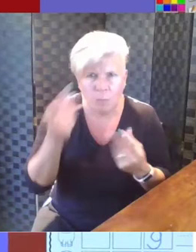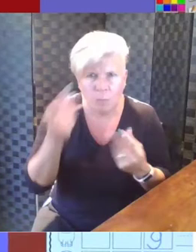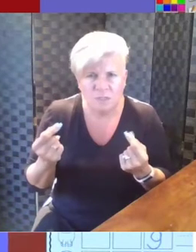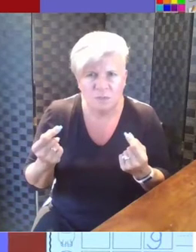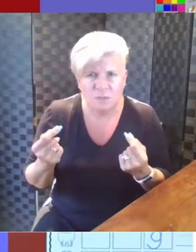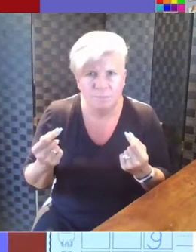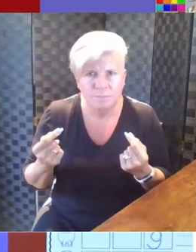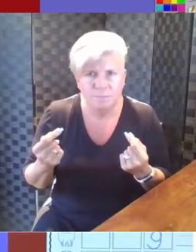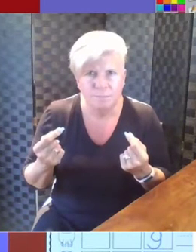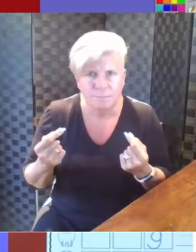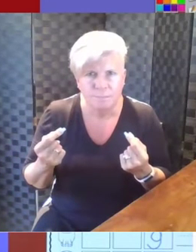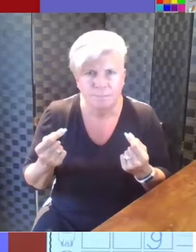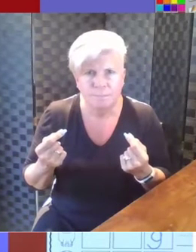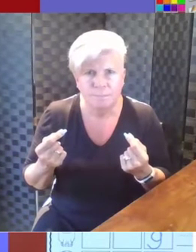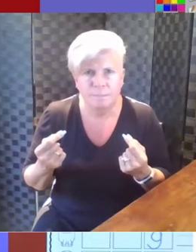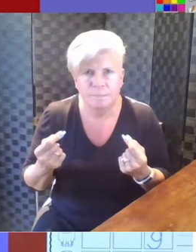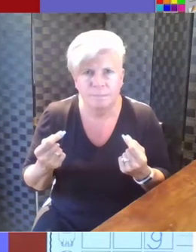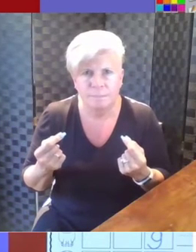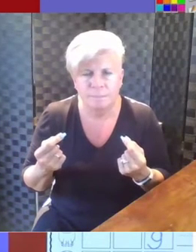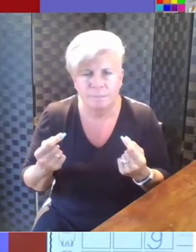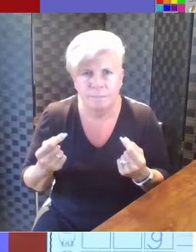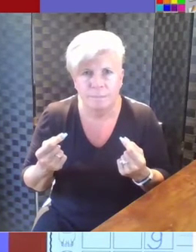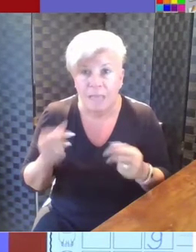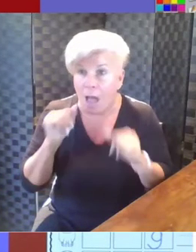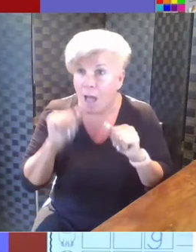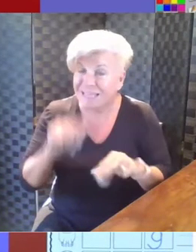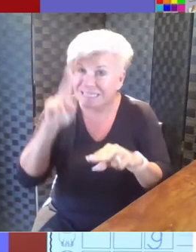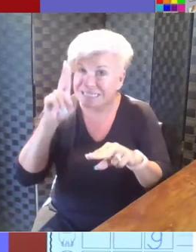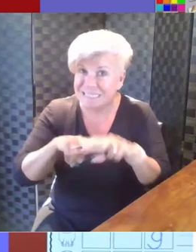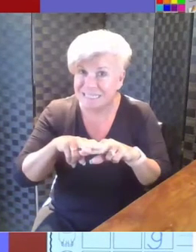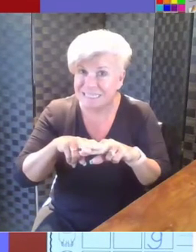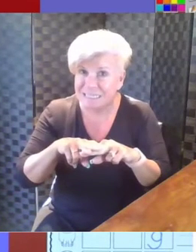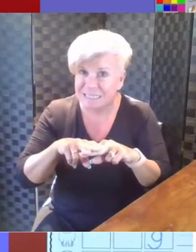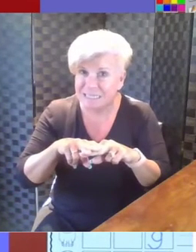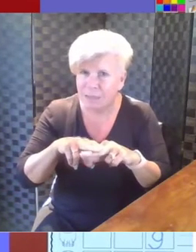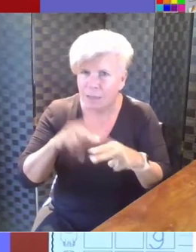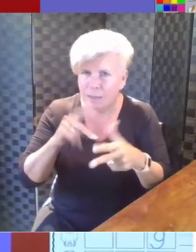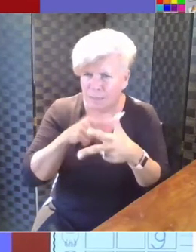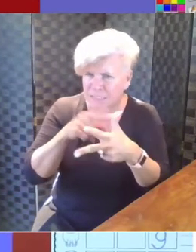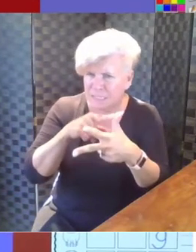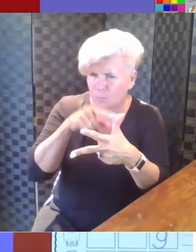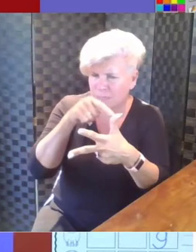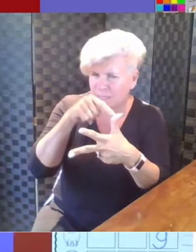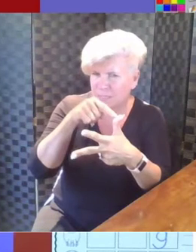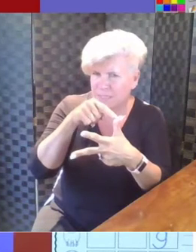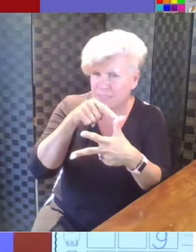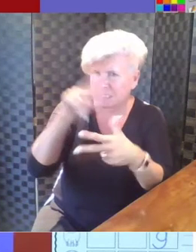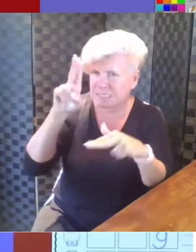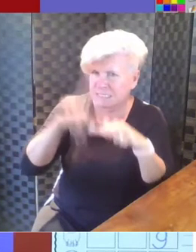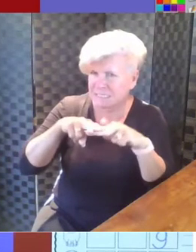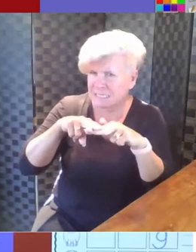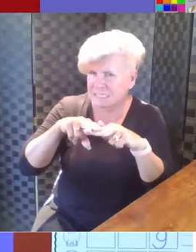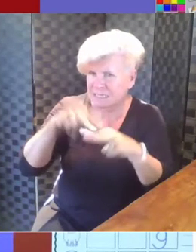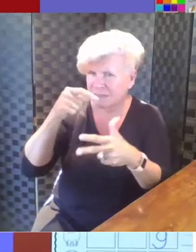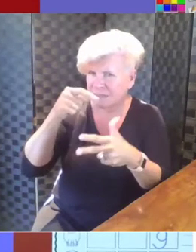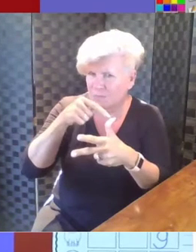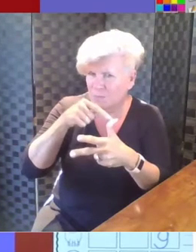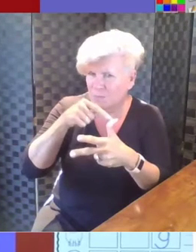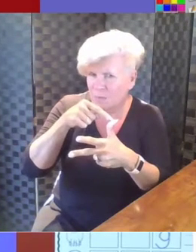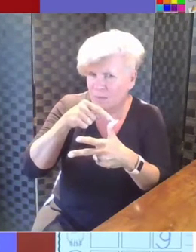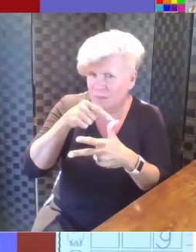middle. What's he doing? Oh, he can sit. What's the beginning sound in sit?